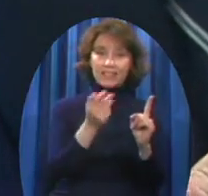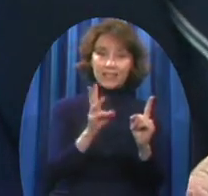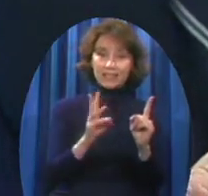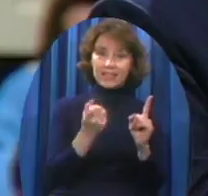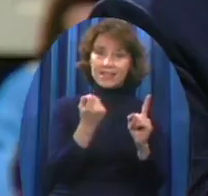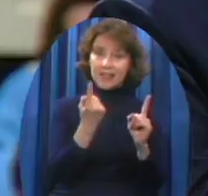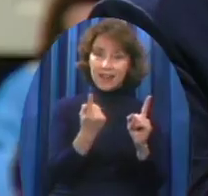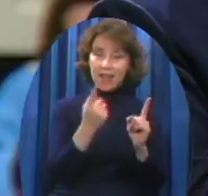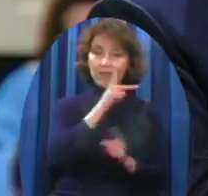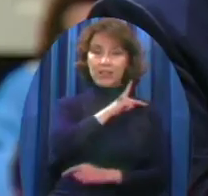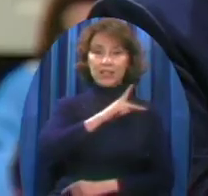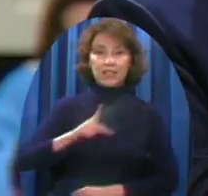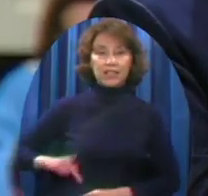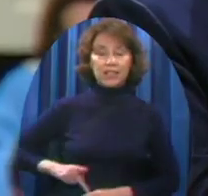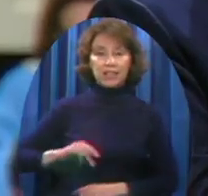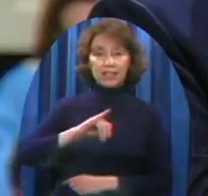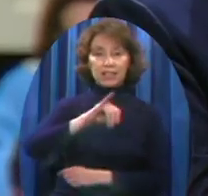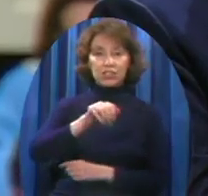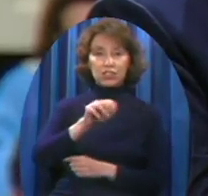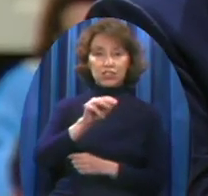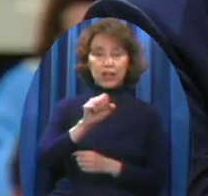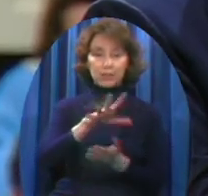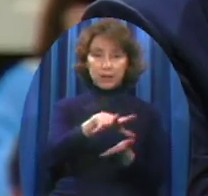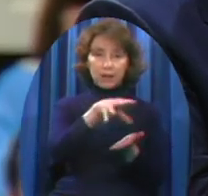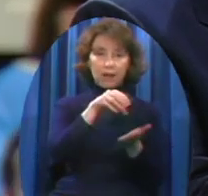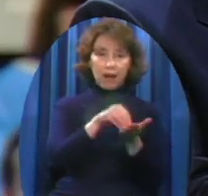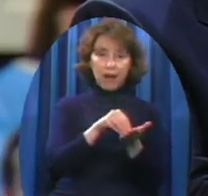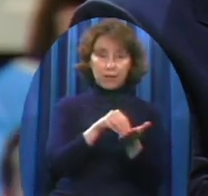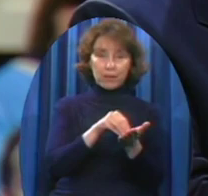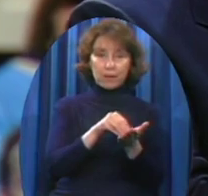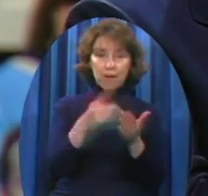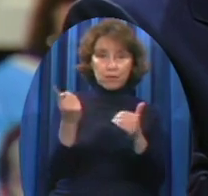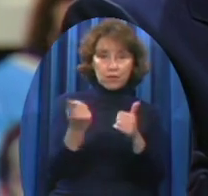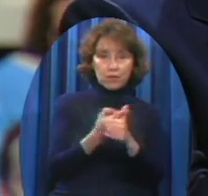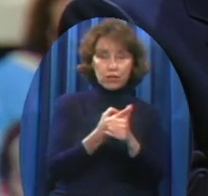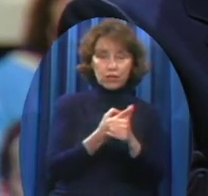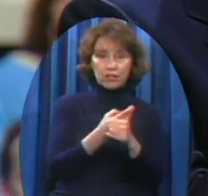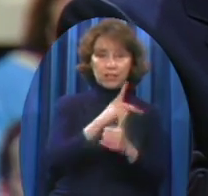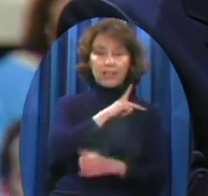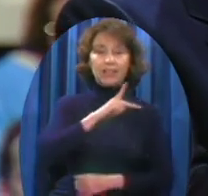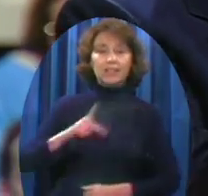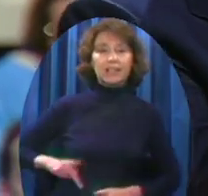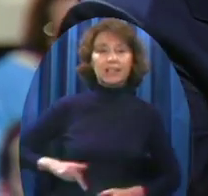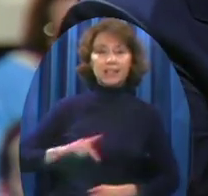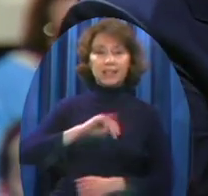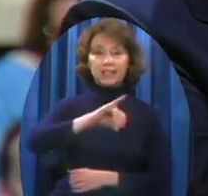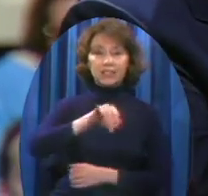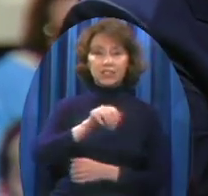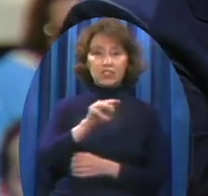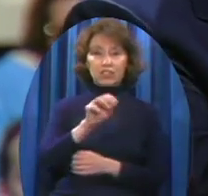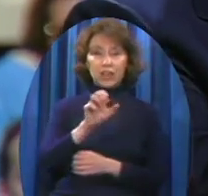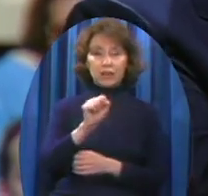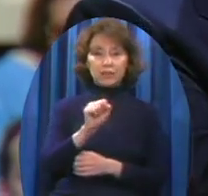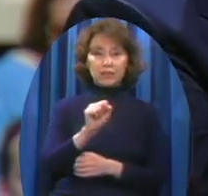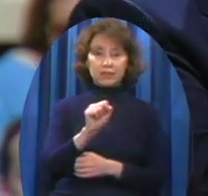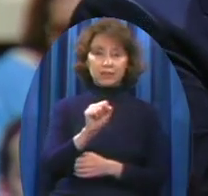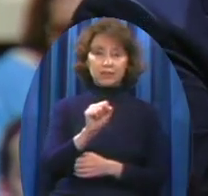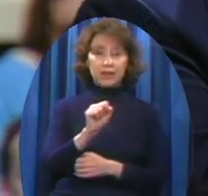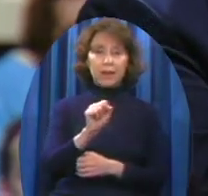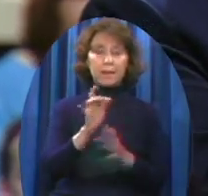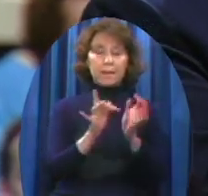of the actual 1611 King James Bible. 371 years between the 1611